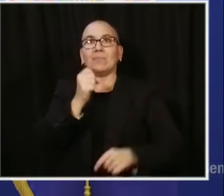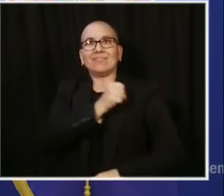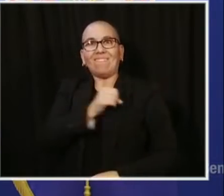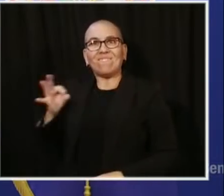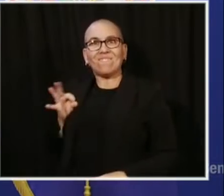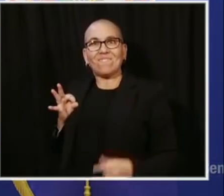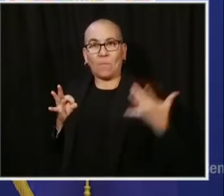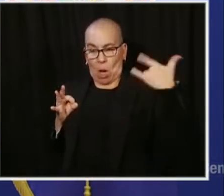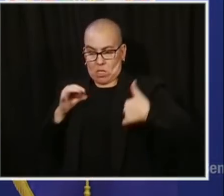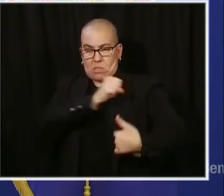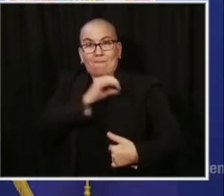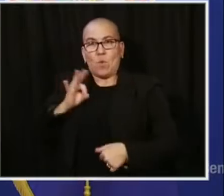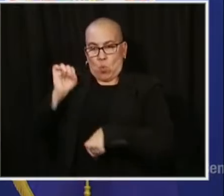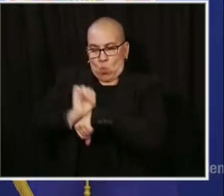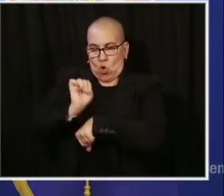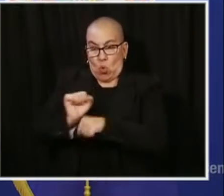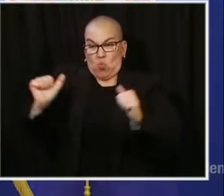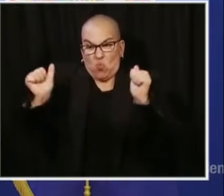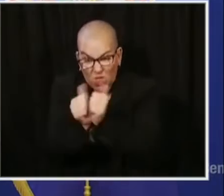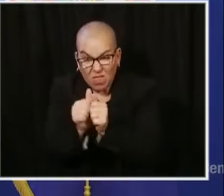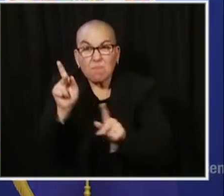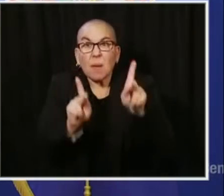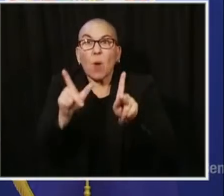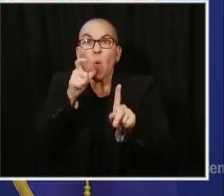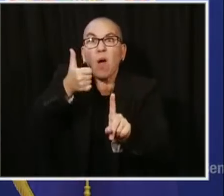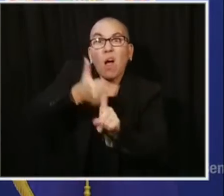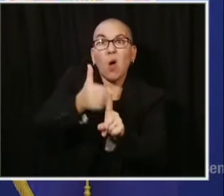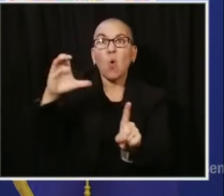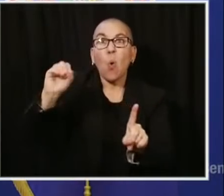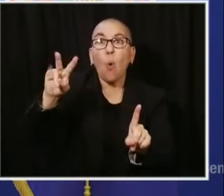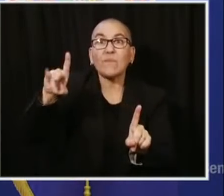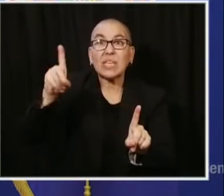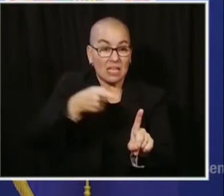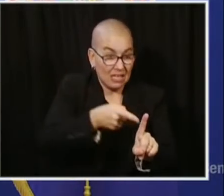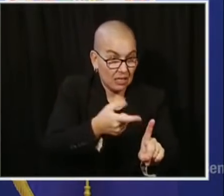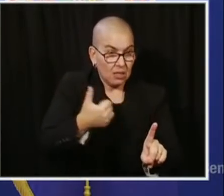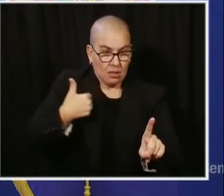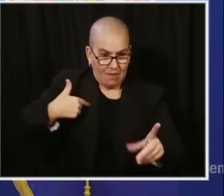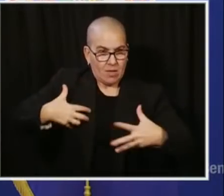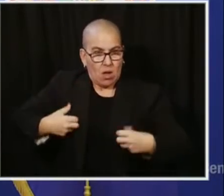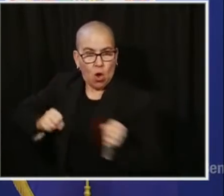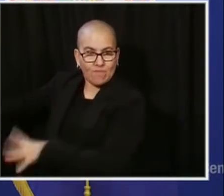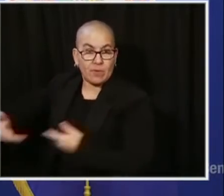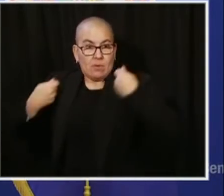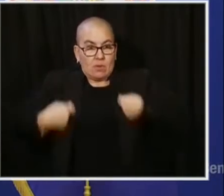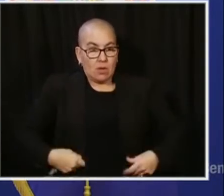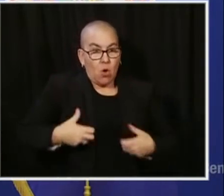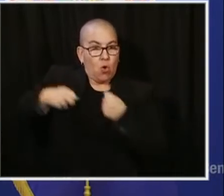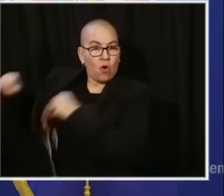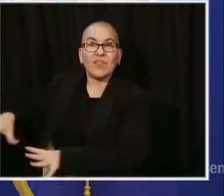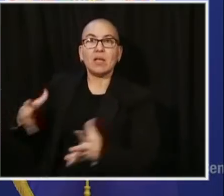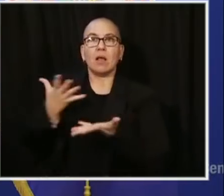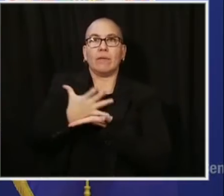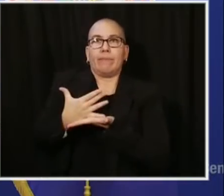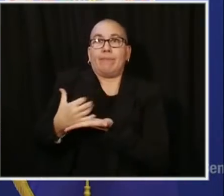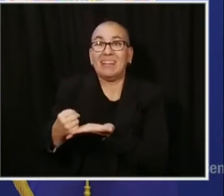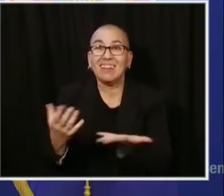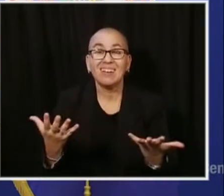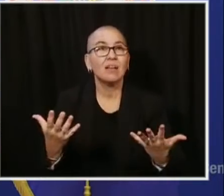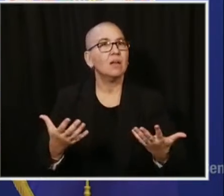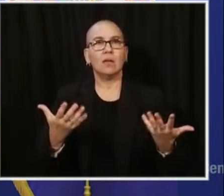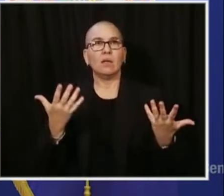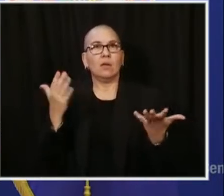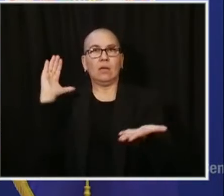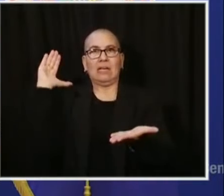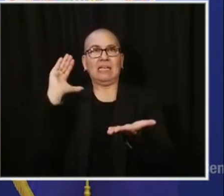and what ends up happening is that our staffing shrinks to the point where it becomes impossible to even fill the rooms if we have them